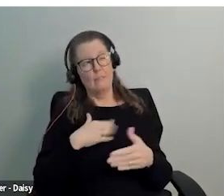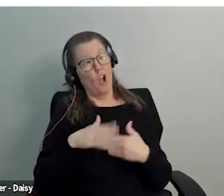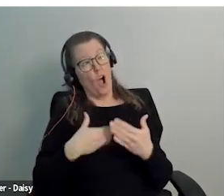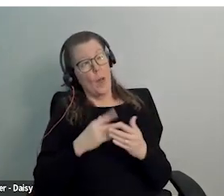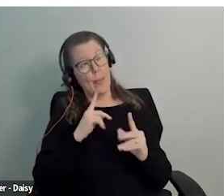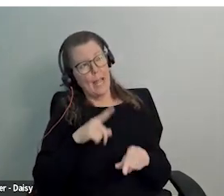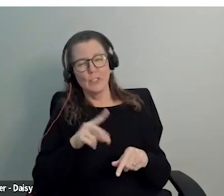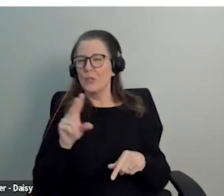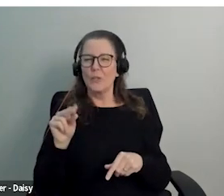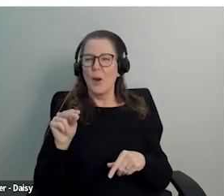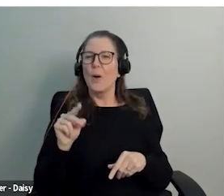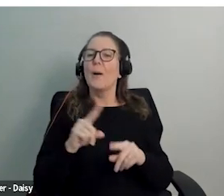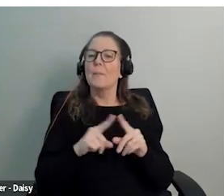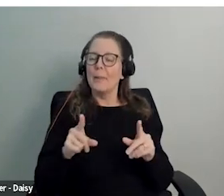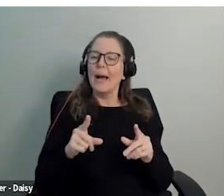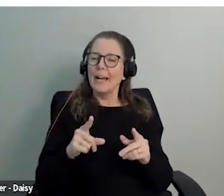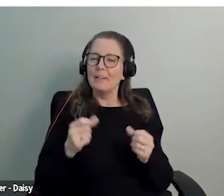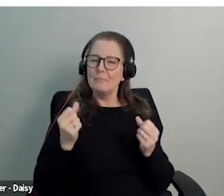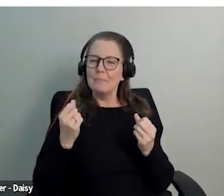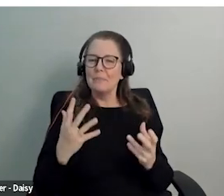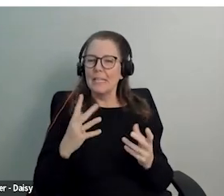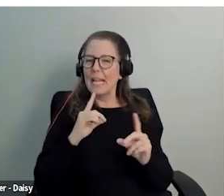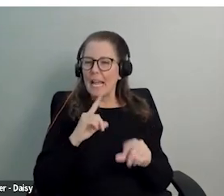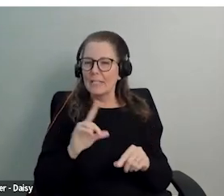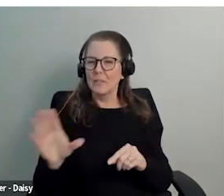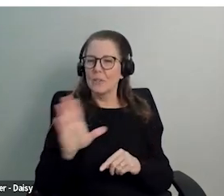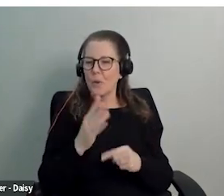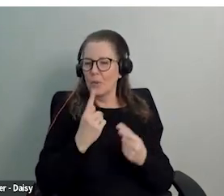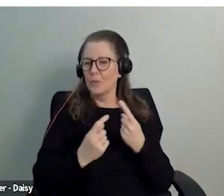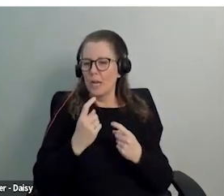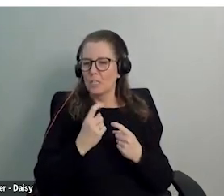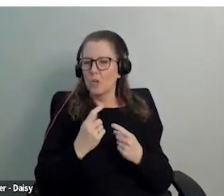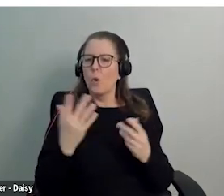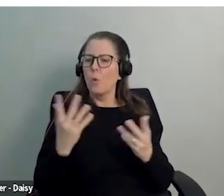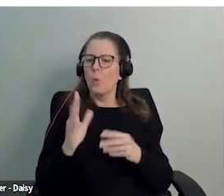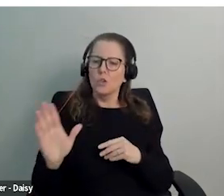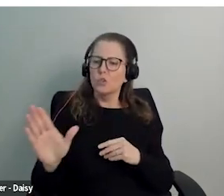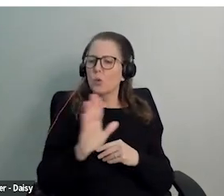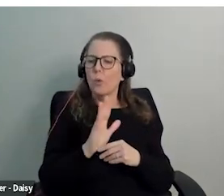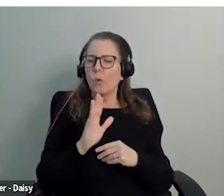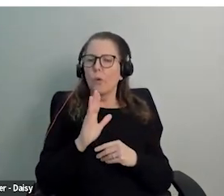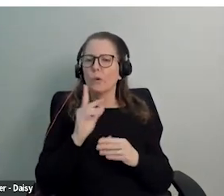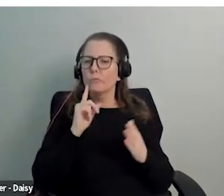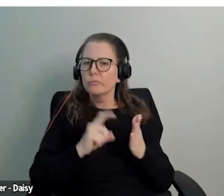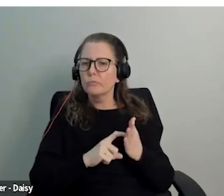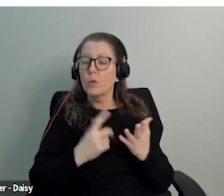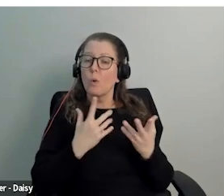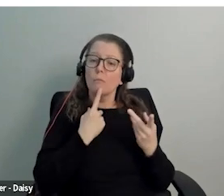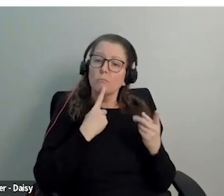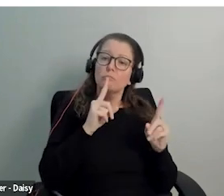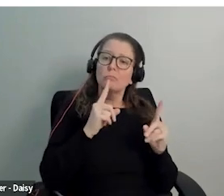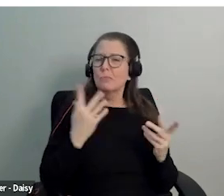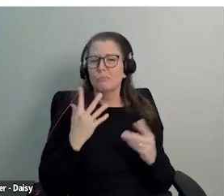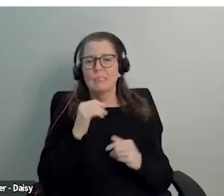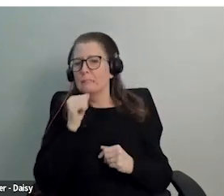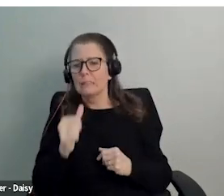answers, but many answers to some questions. We'd love to hear about what you're seeing out there, what's working for you, what isn't